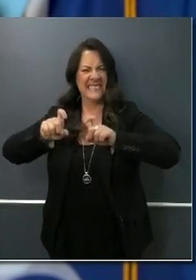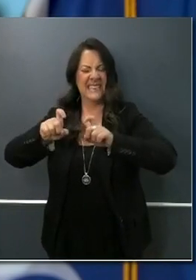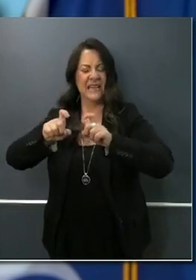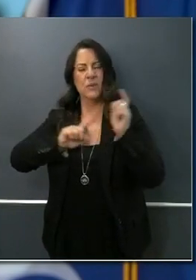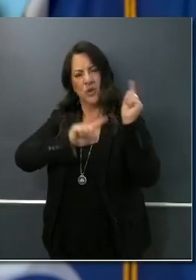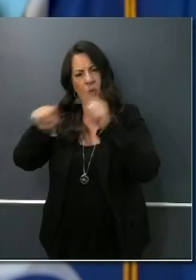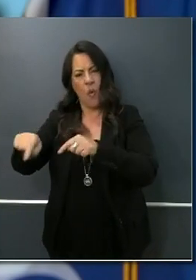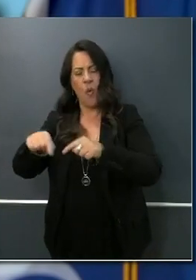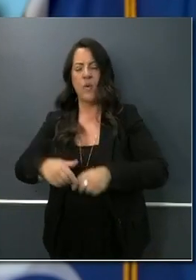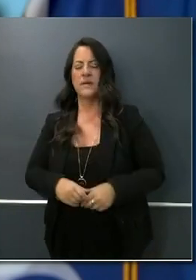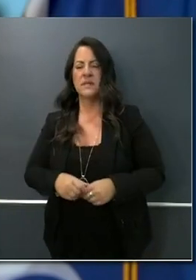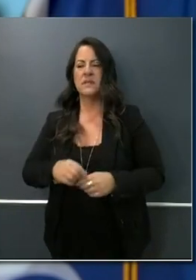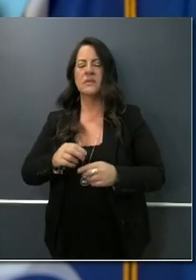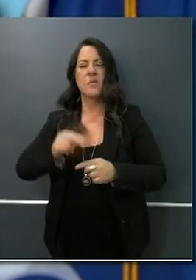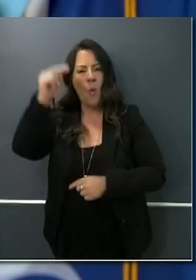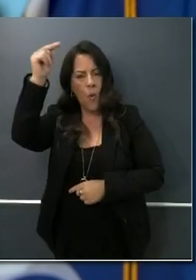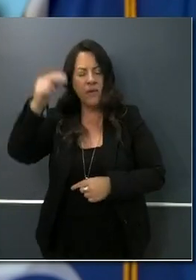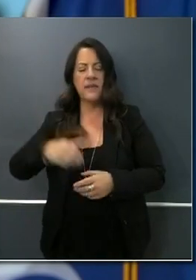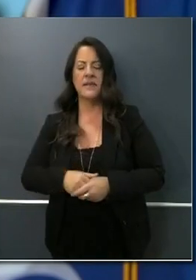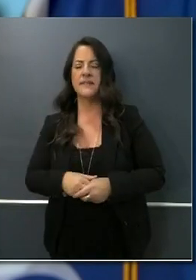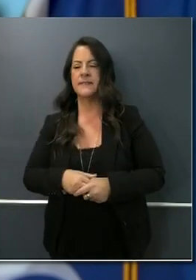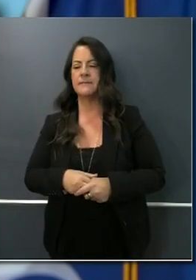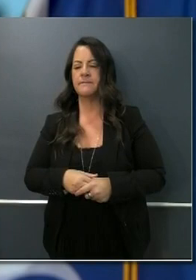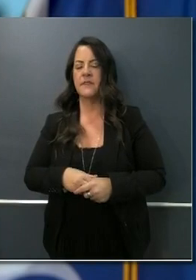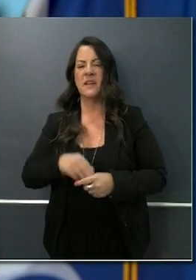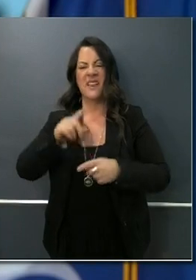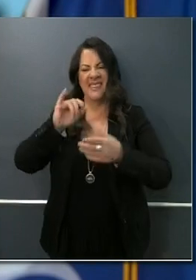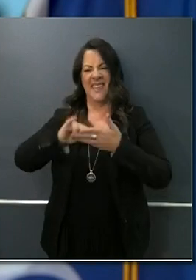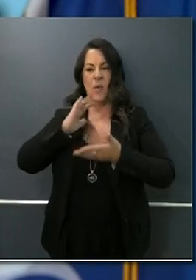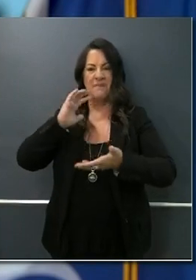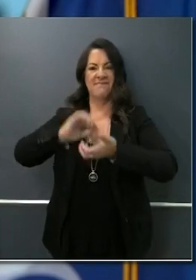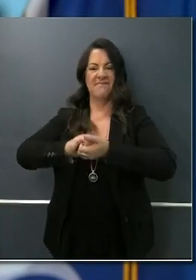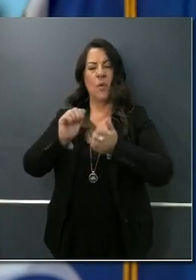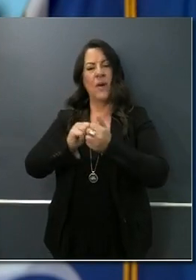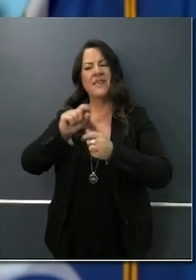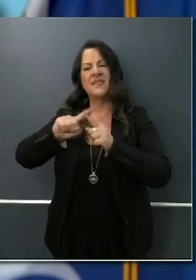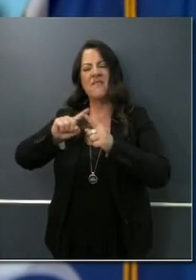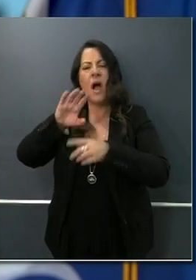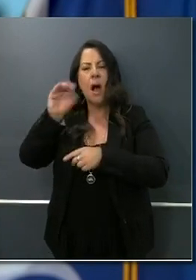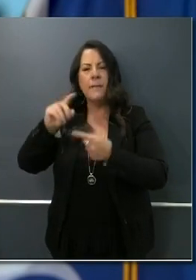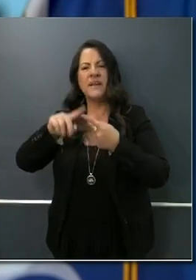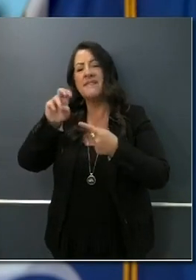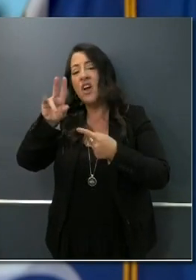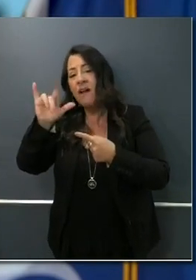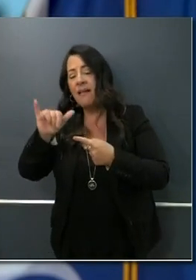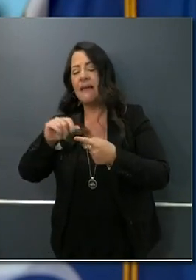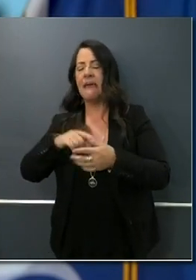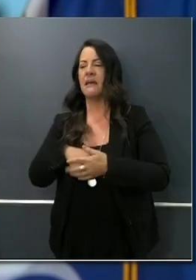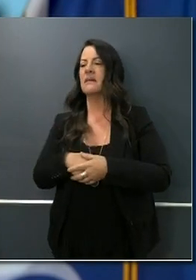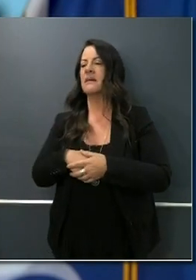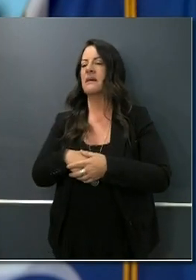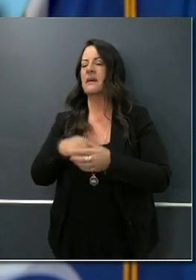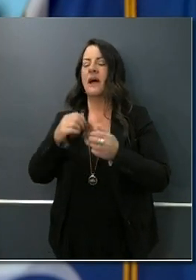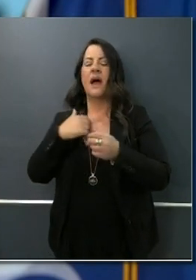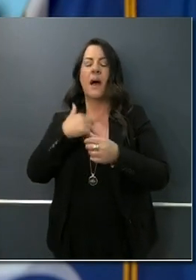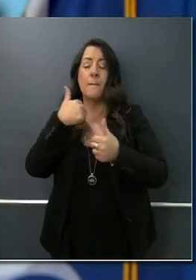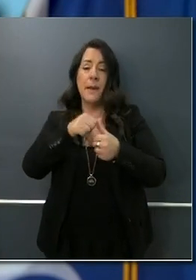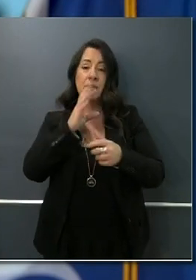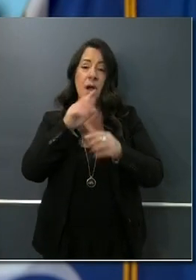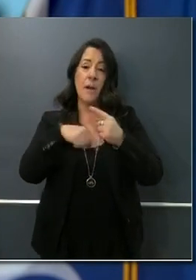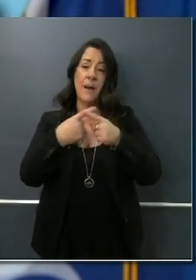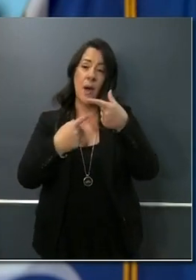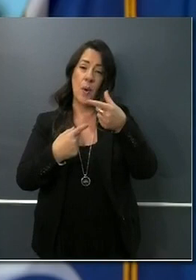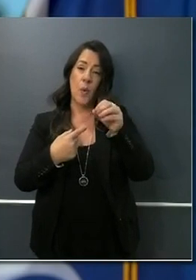today and through the next week. Also Verily, the partnership with Verily, we talked about a number of weeks ago with Google. They're